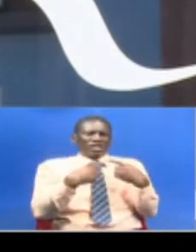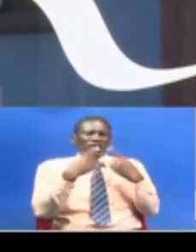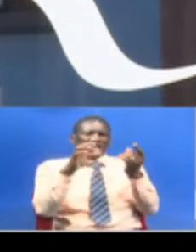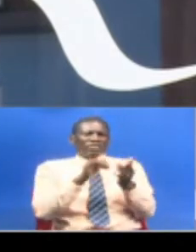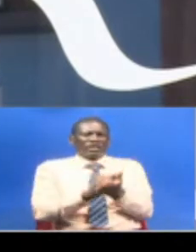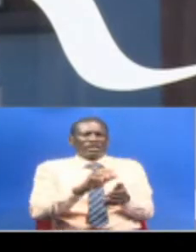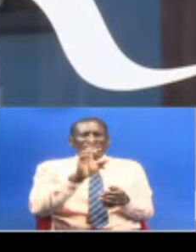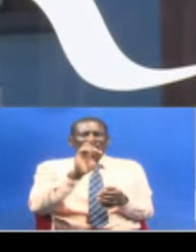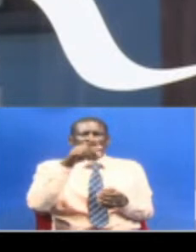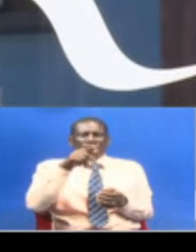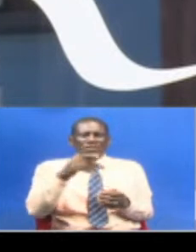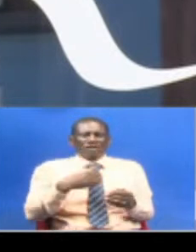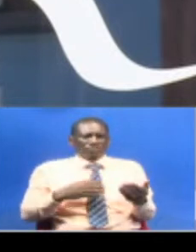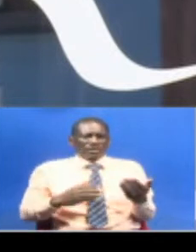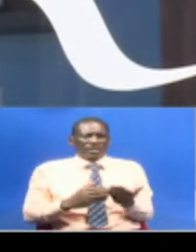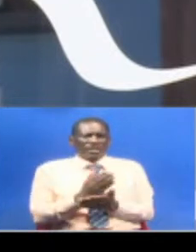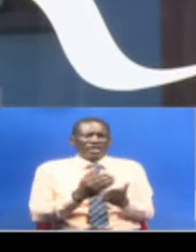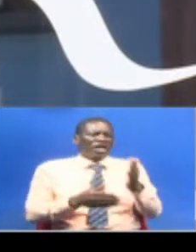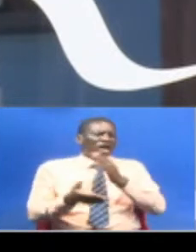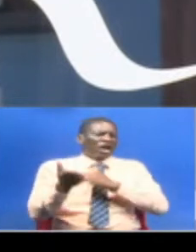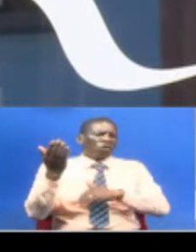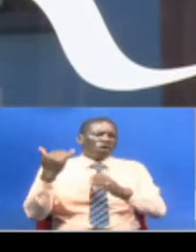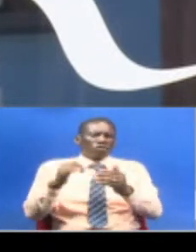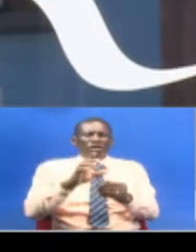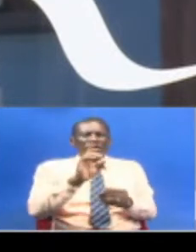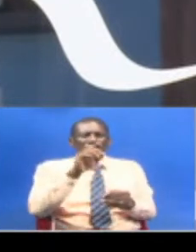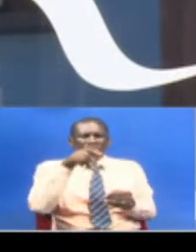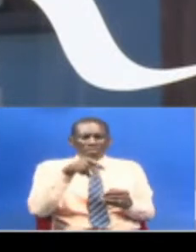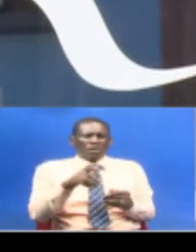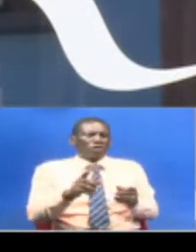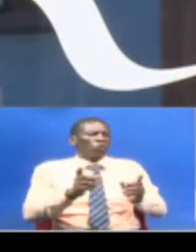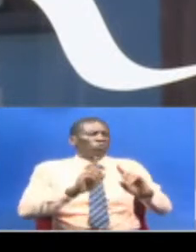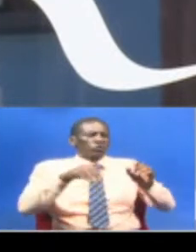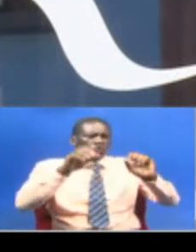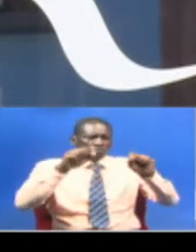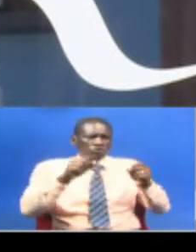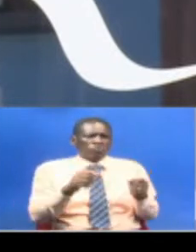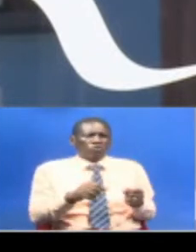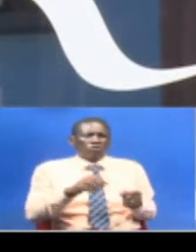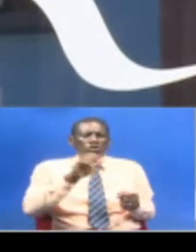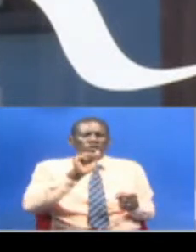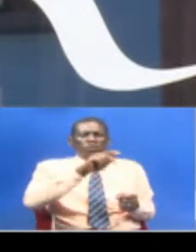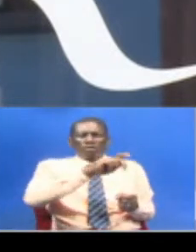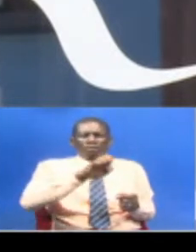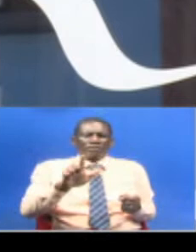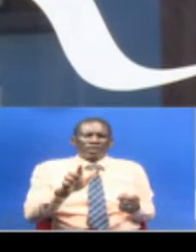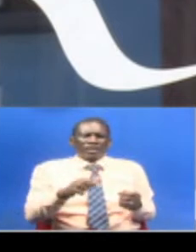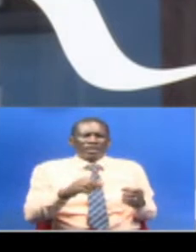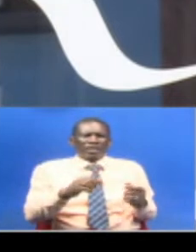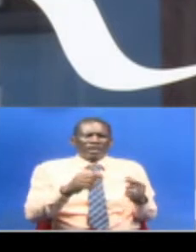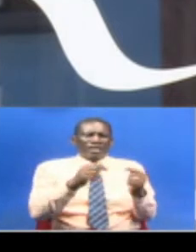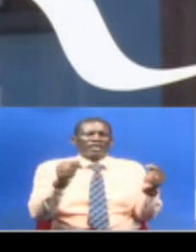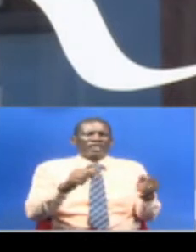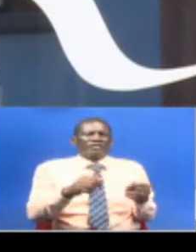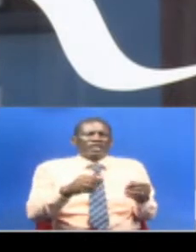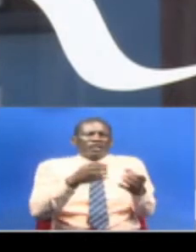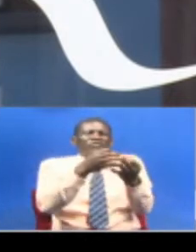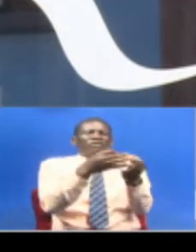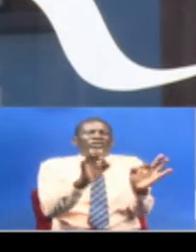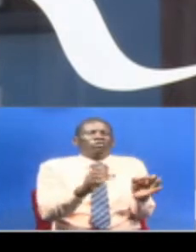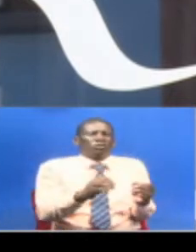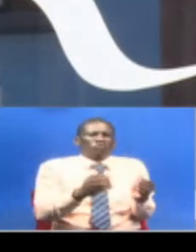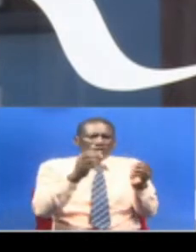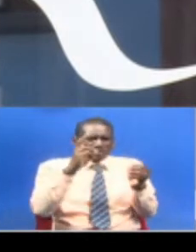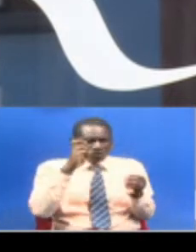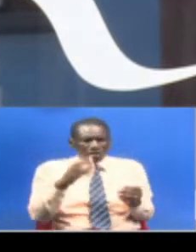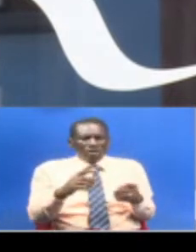right. Previously, the DPP will not appeal against an acquittal, but nowadays the DPP has a